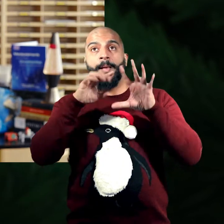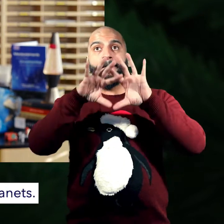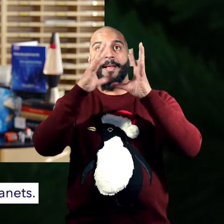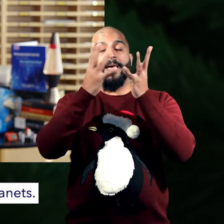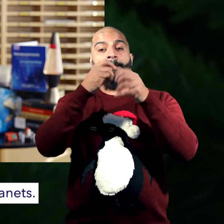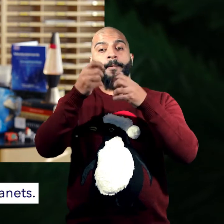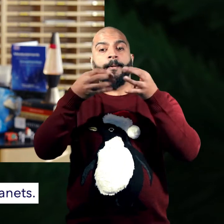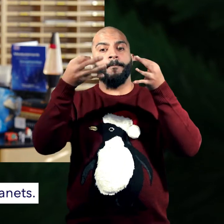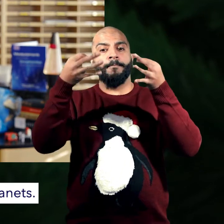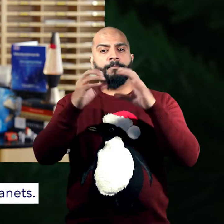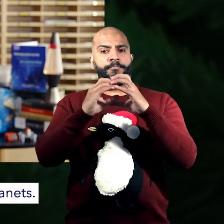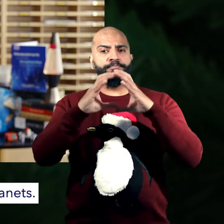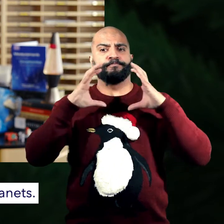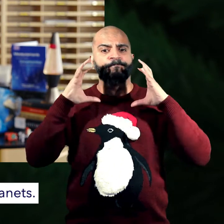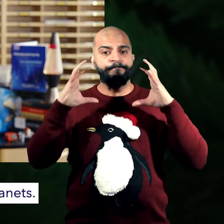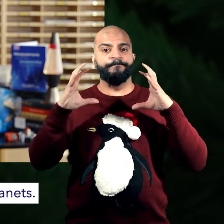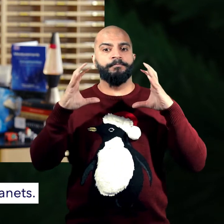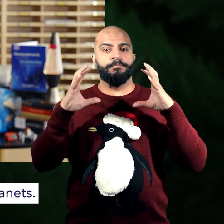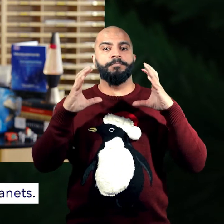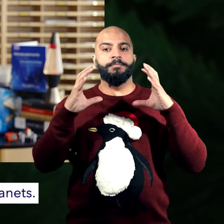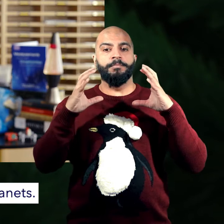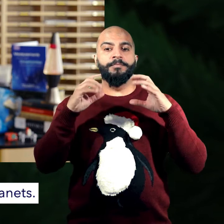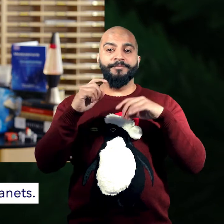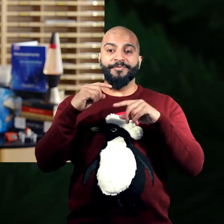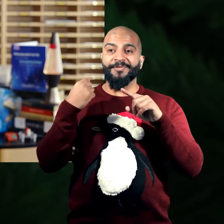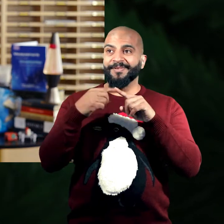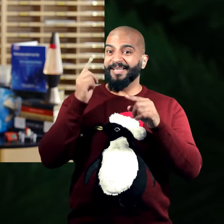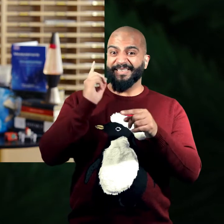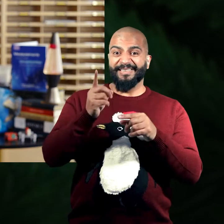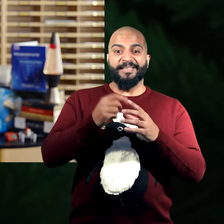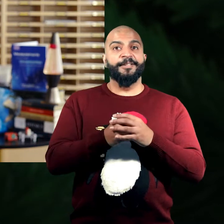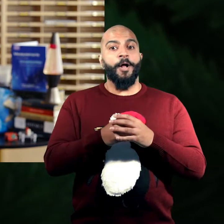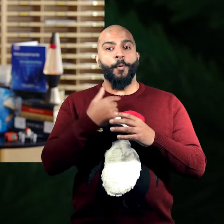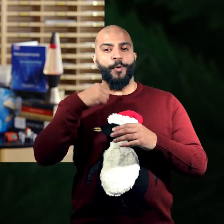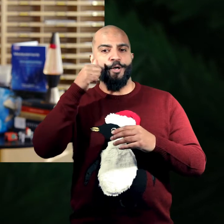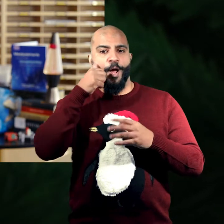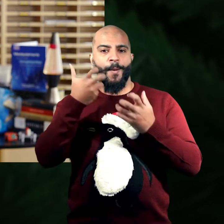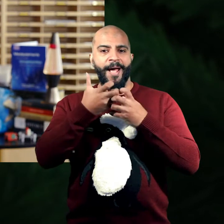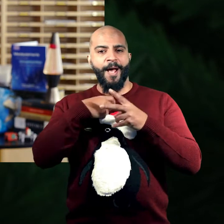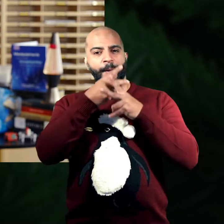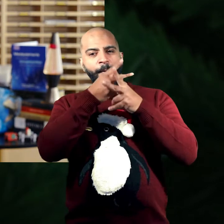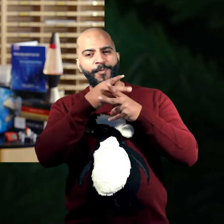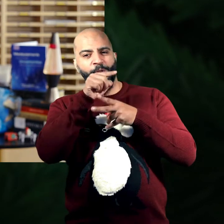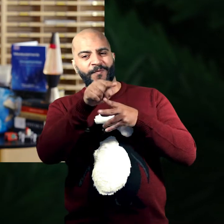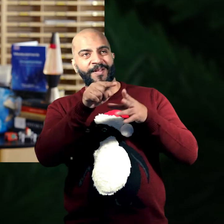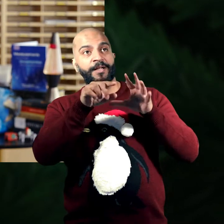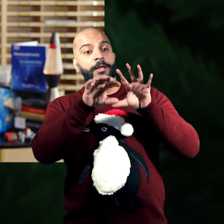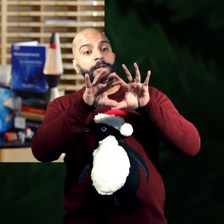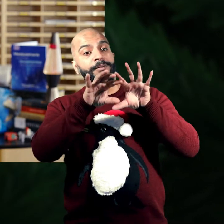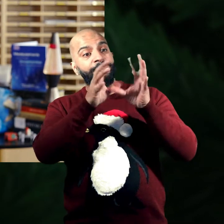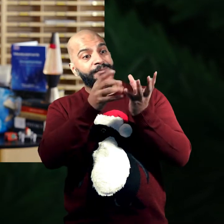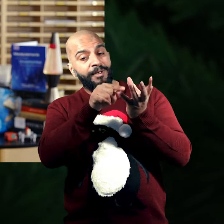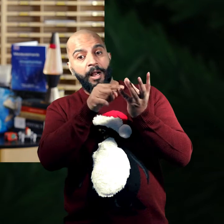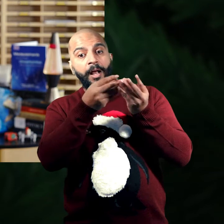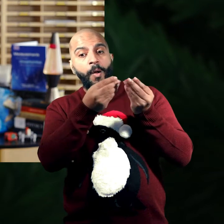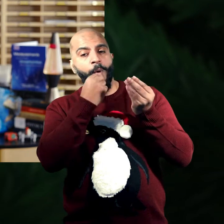form. So it's really a race against time to form these planets, because we know from observations that these disks don't last